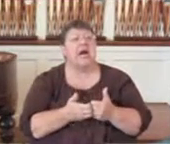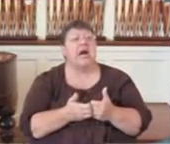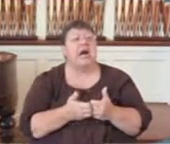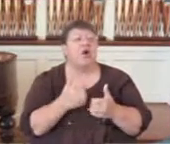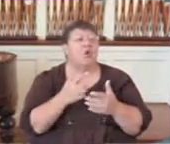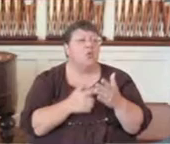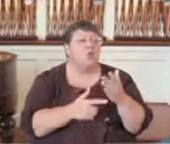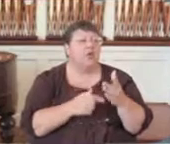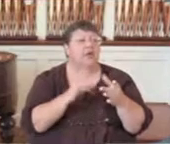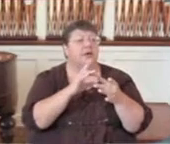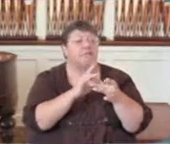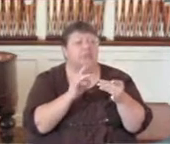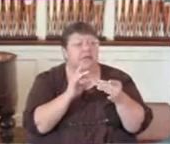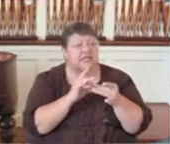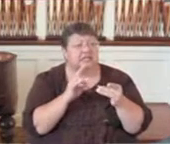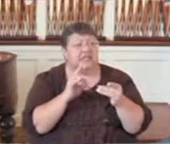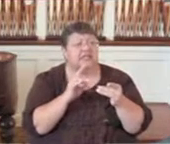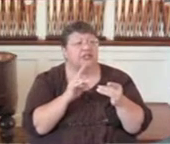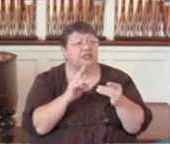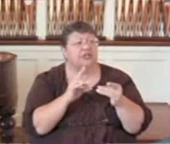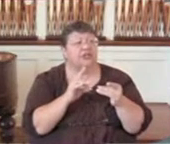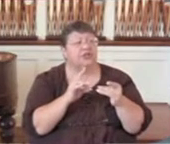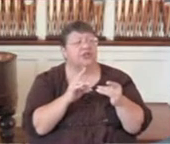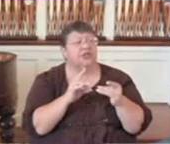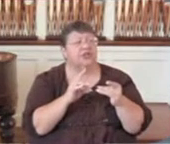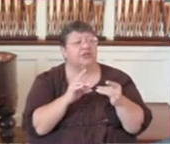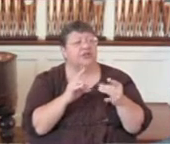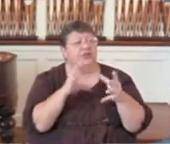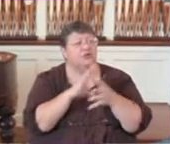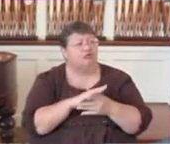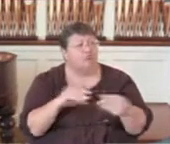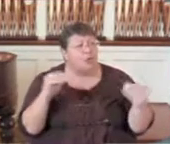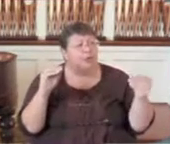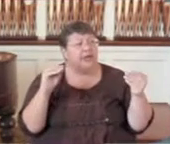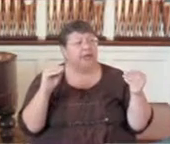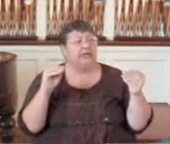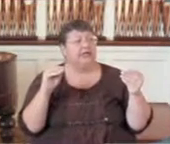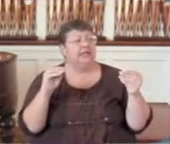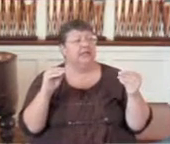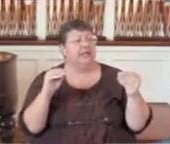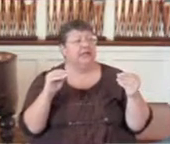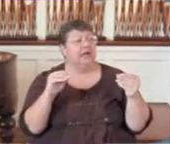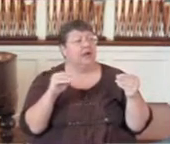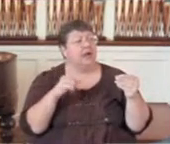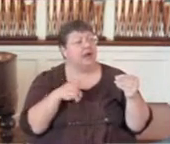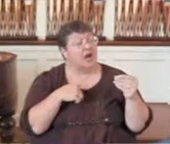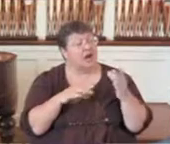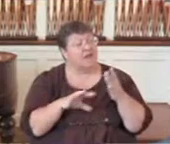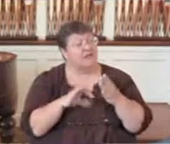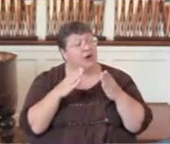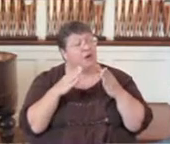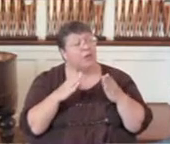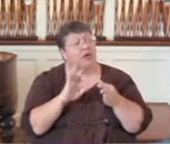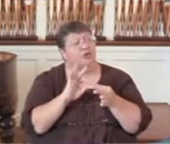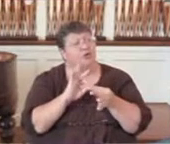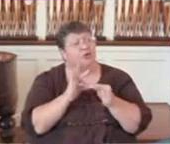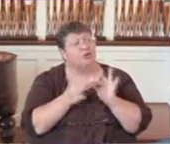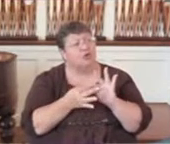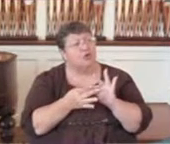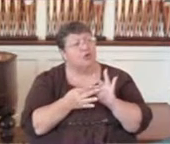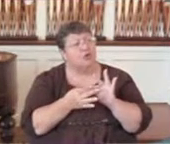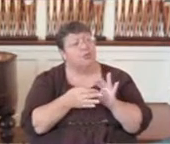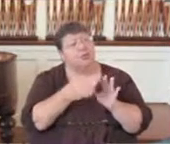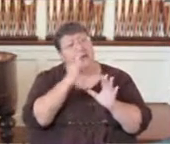what the message is and what the story is. And what I found was a way to interpret the Bible that